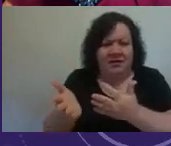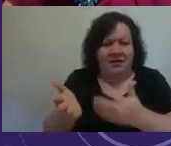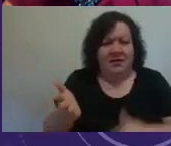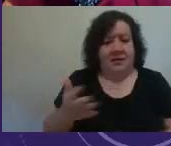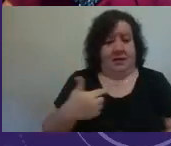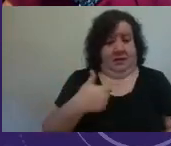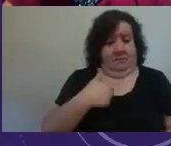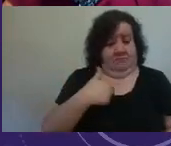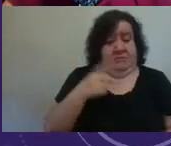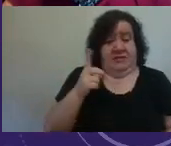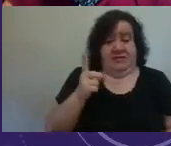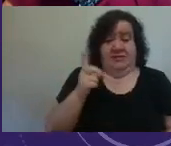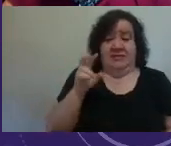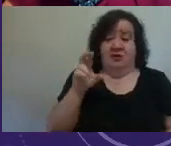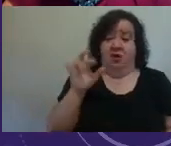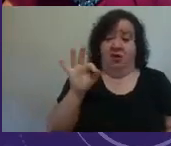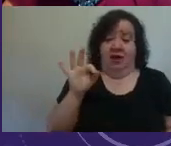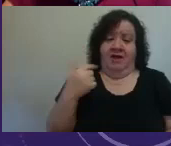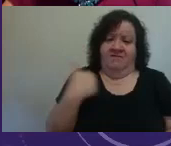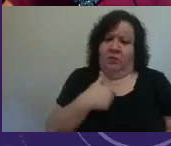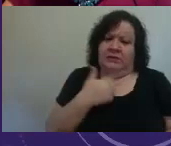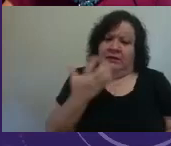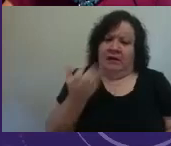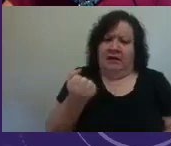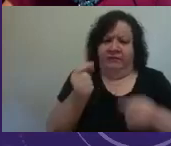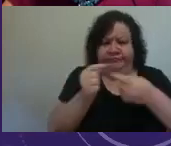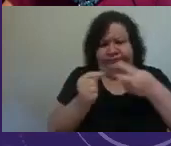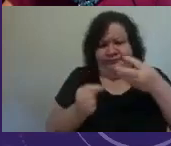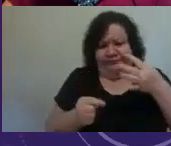3, Twitter, Facebook, and Instagram.